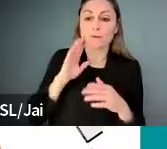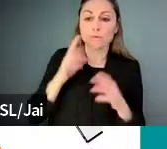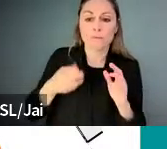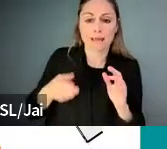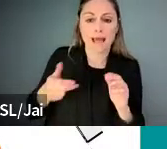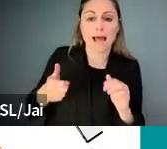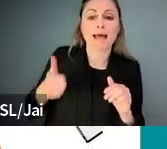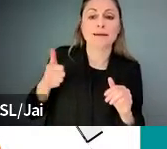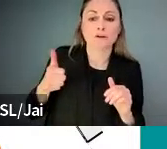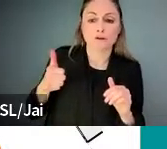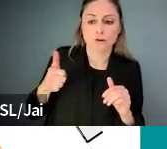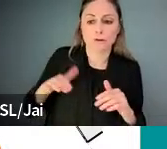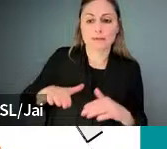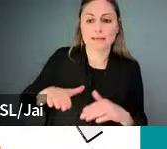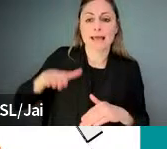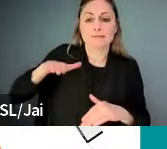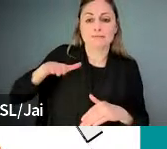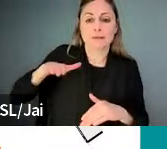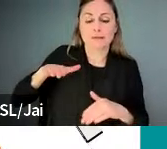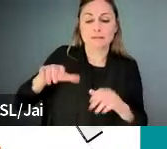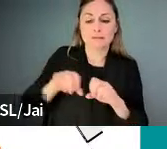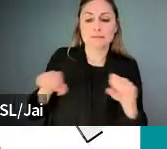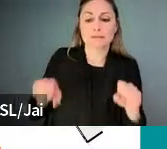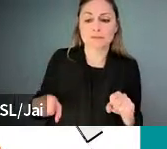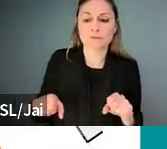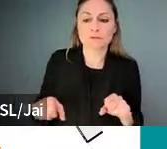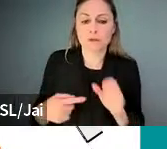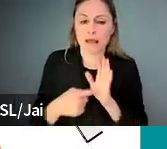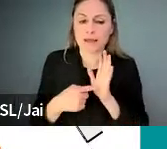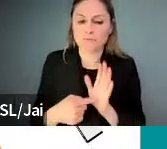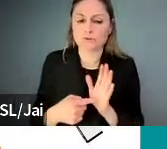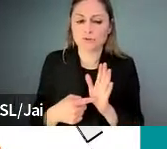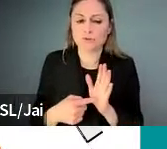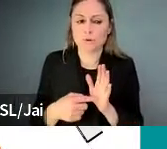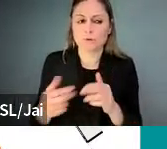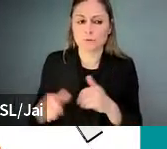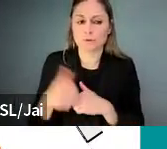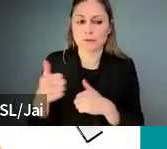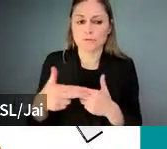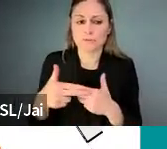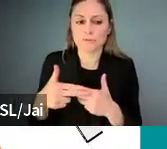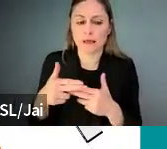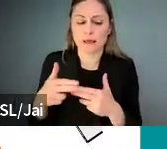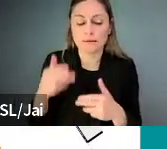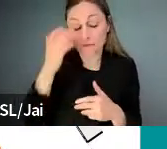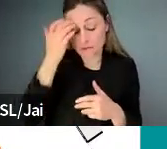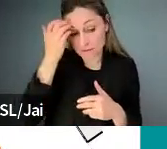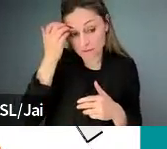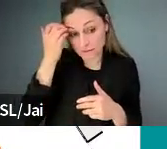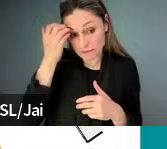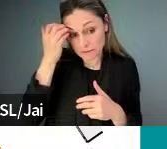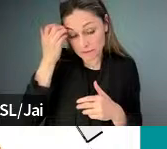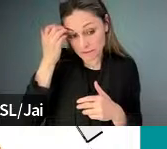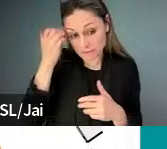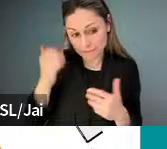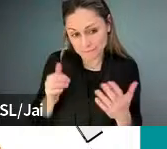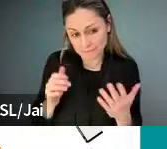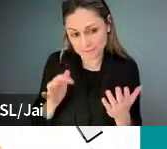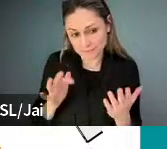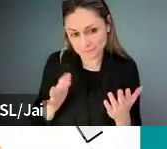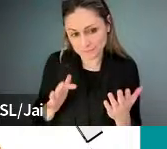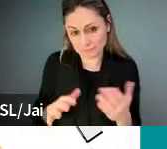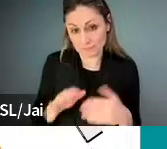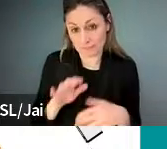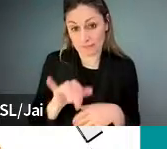an elevated station than most stations. And I'll have a slide that shows you that later on. And then there's this